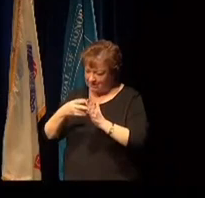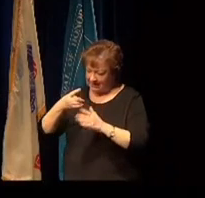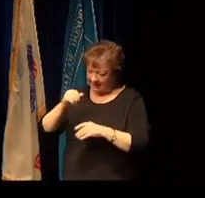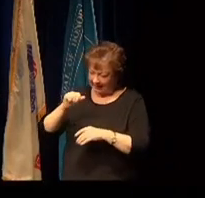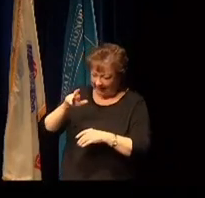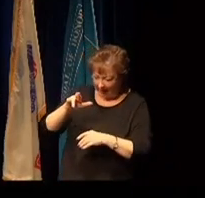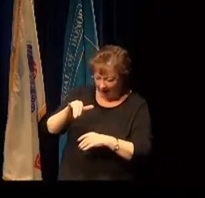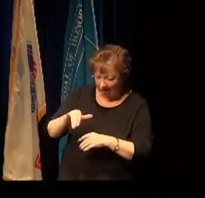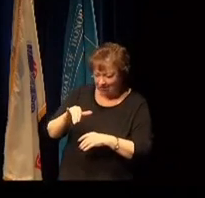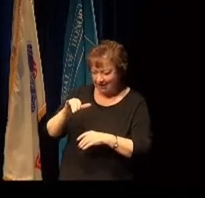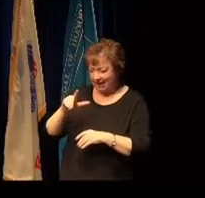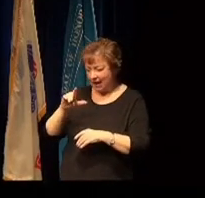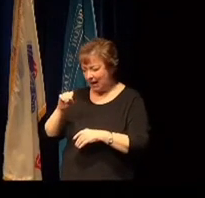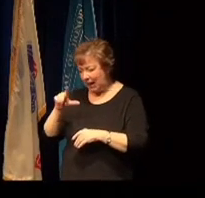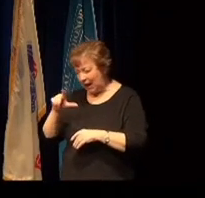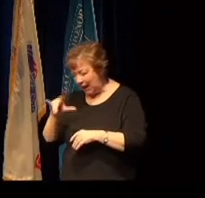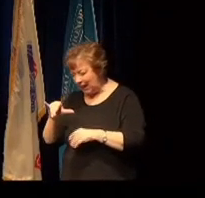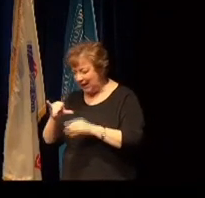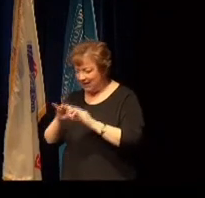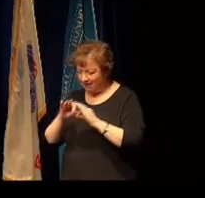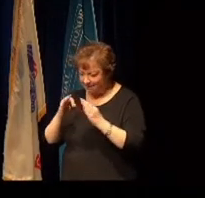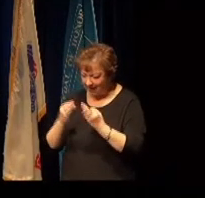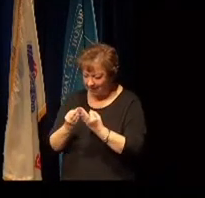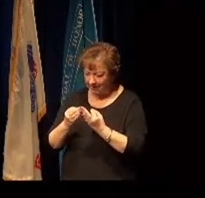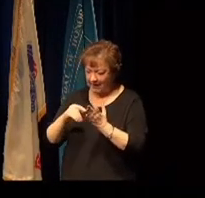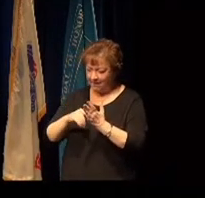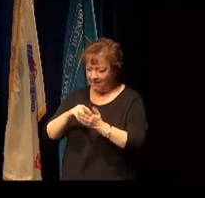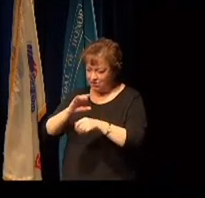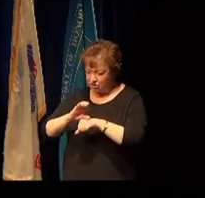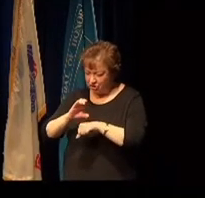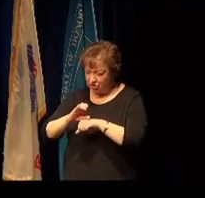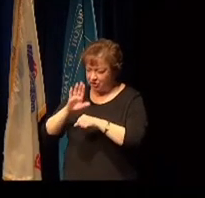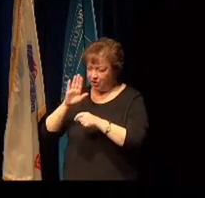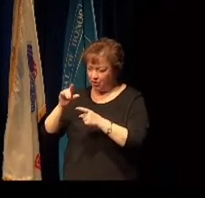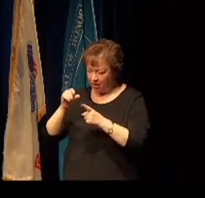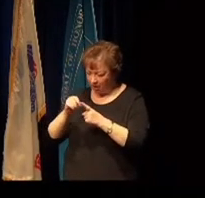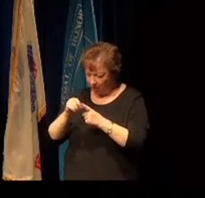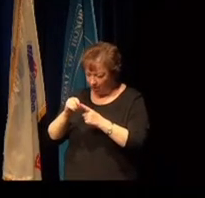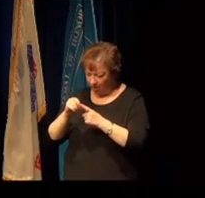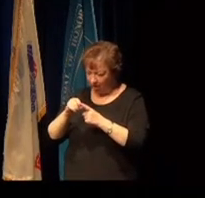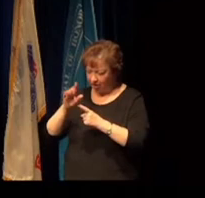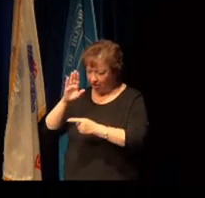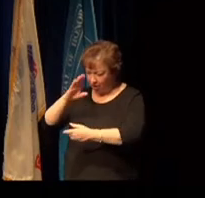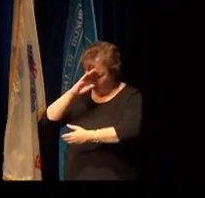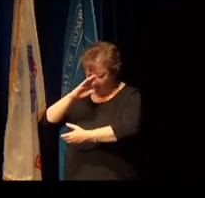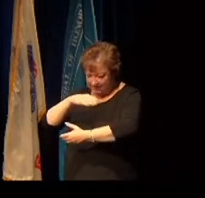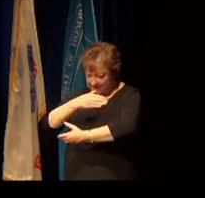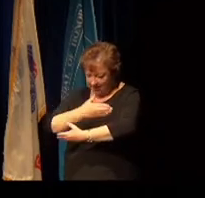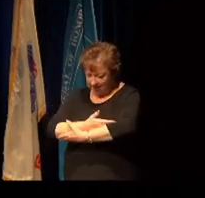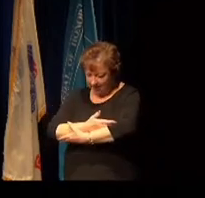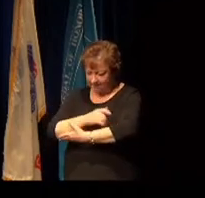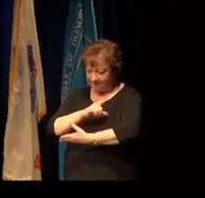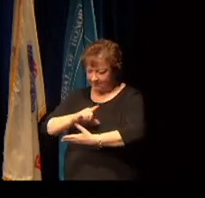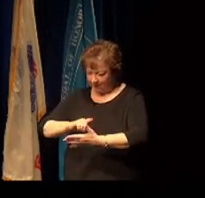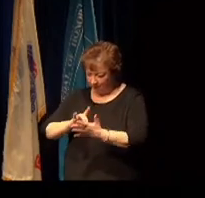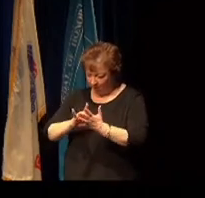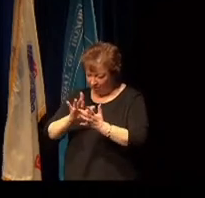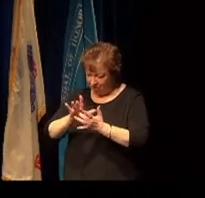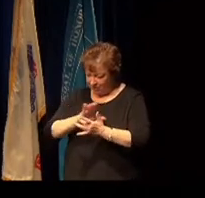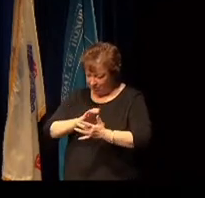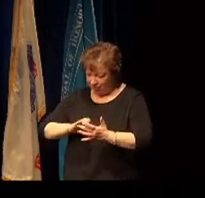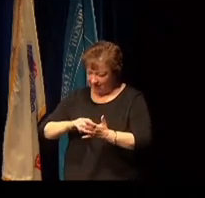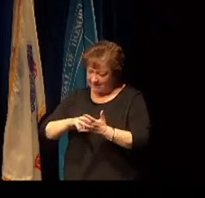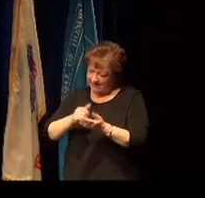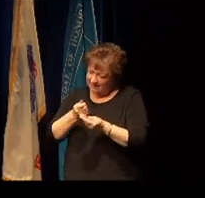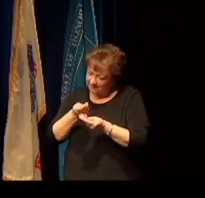family. And Lord, this church and your word and your son, the Lord Jesus Christ, help me to do that in these few moments